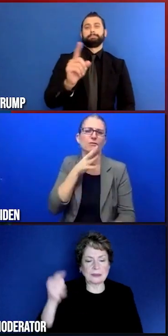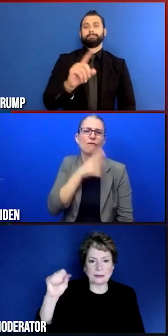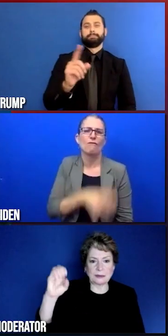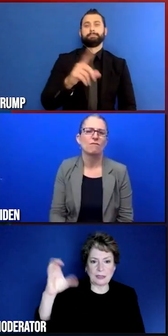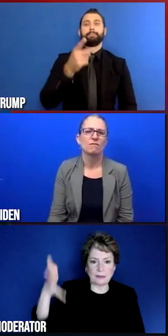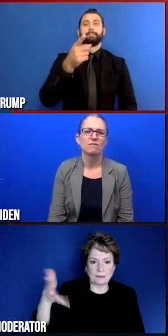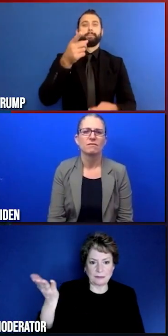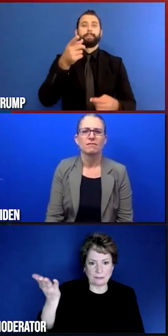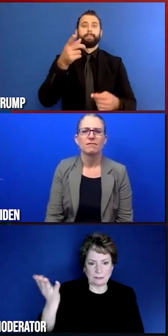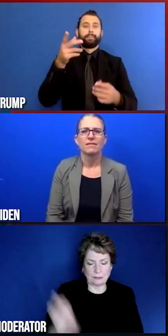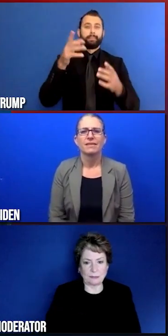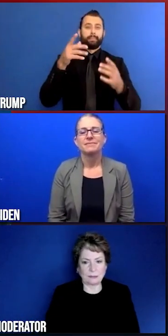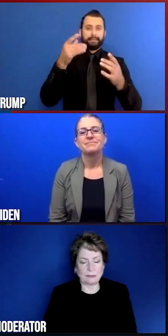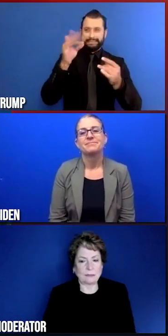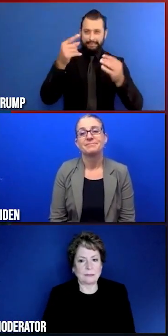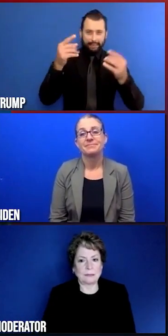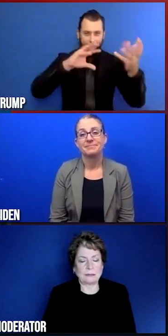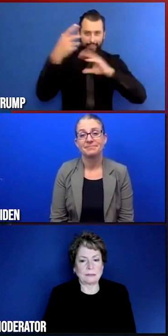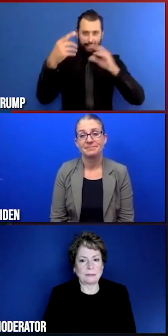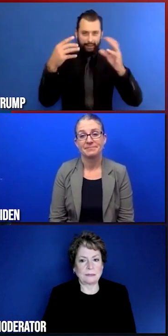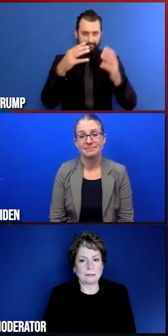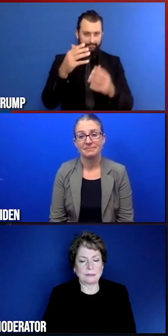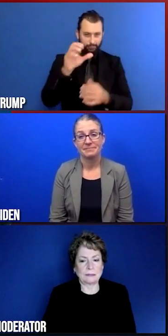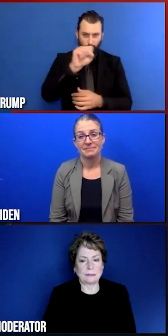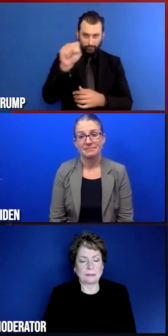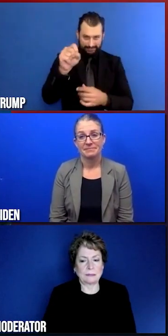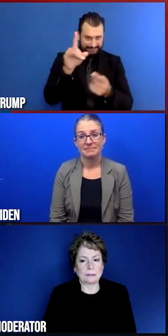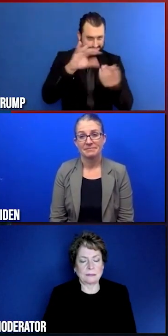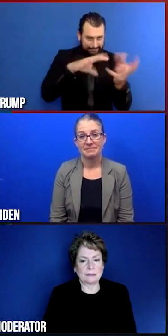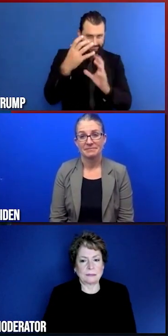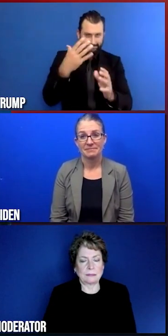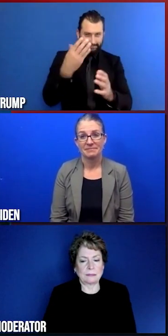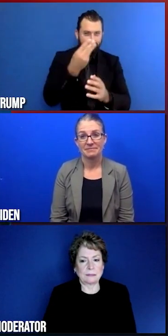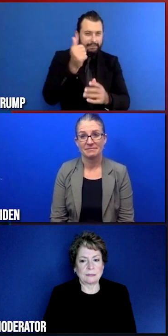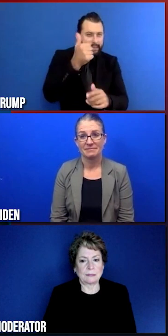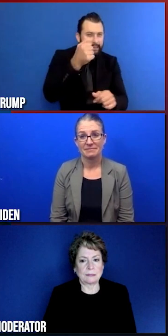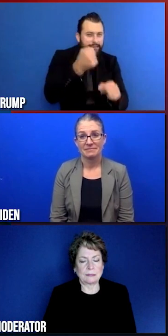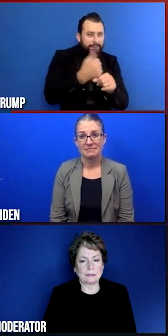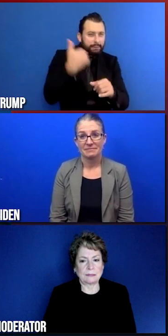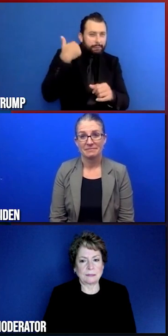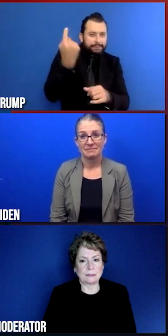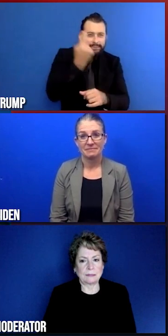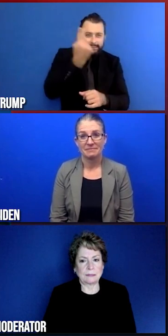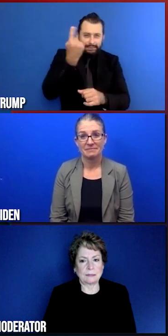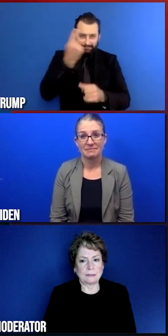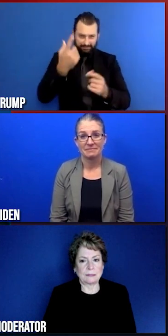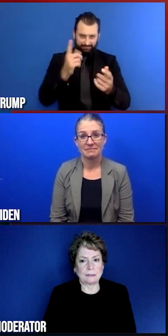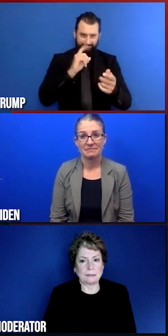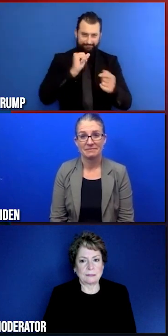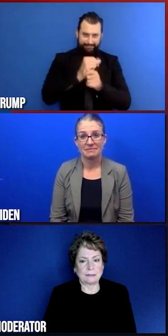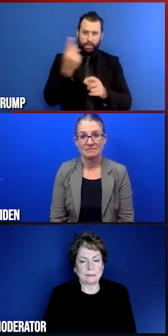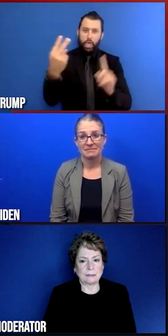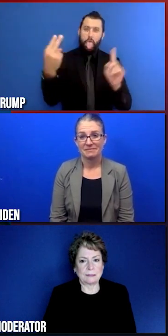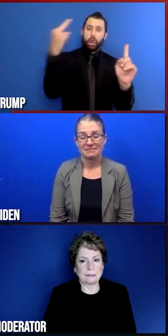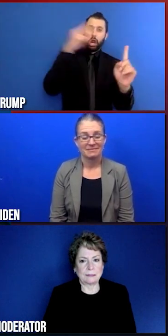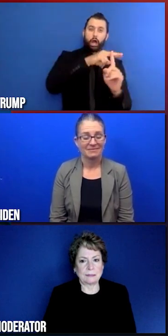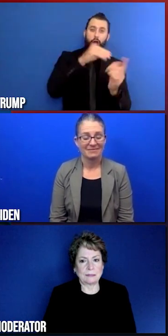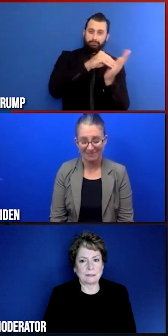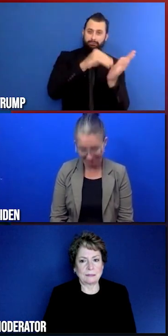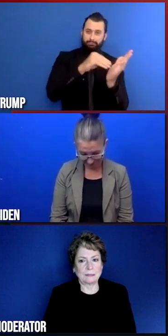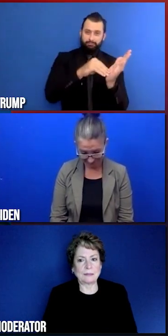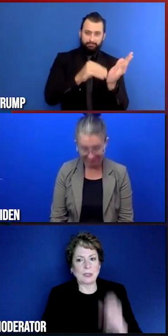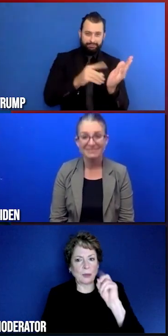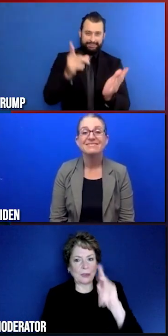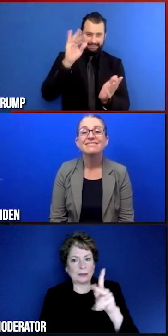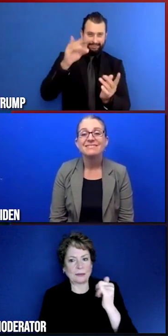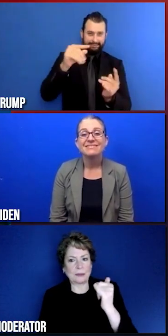years ago. Go back and look at the records. He tried to hurt Social Security years ago. All right, let's move on. I'm going to move on. Mr.